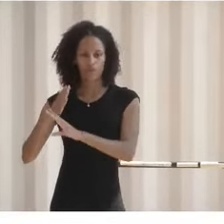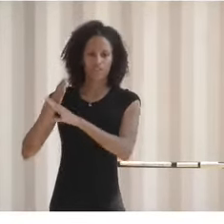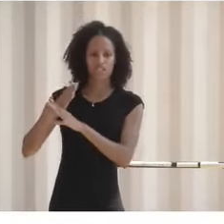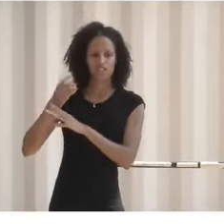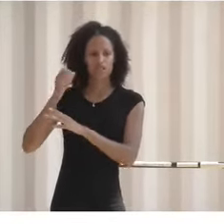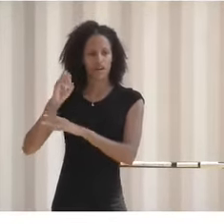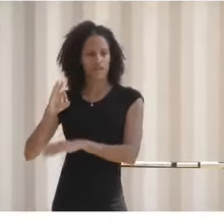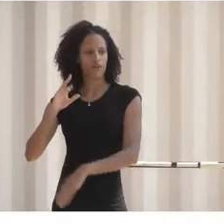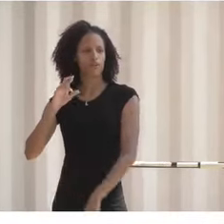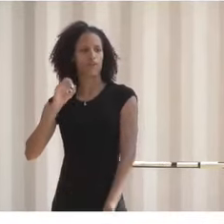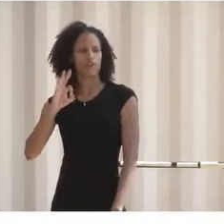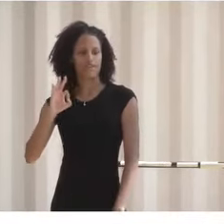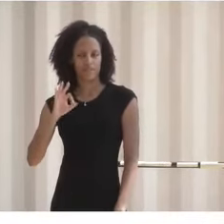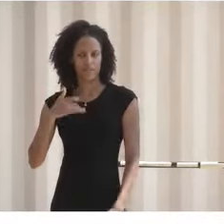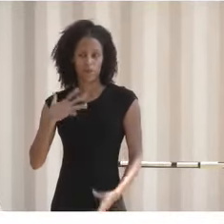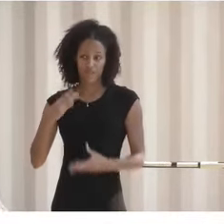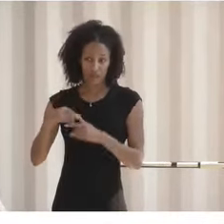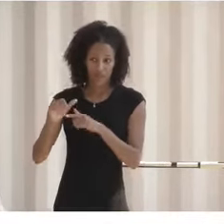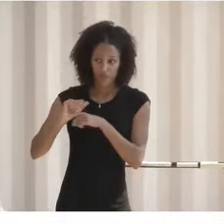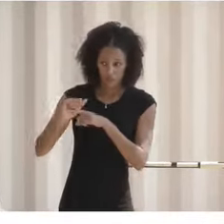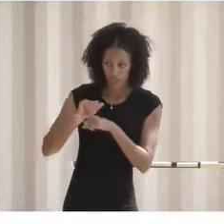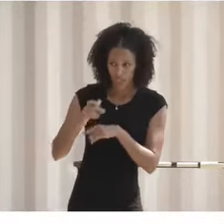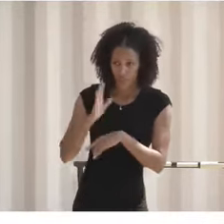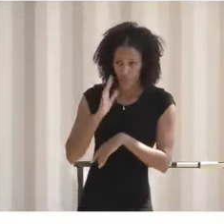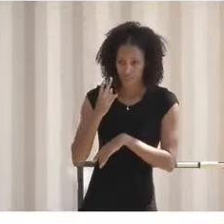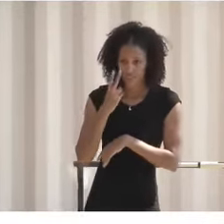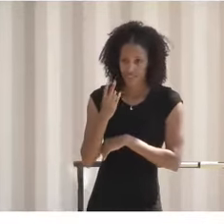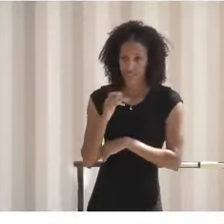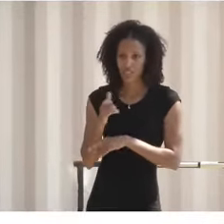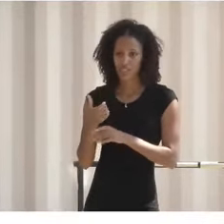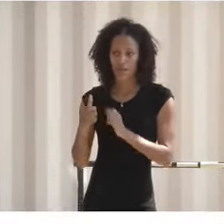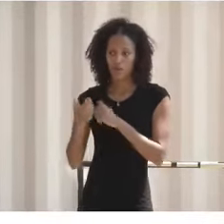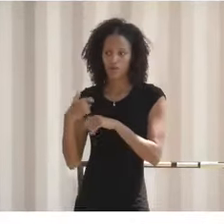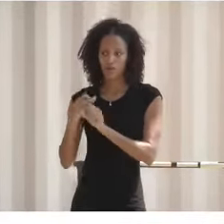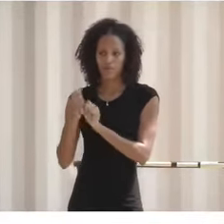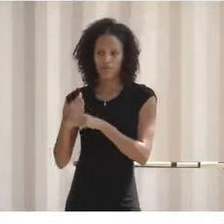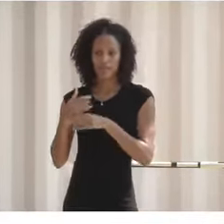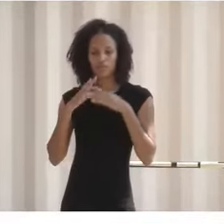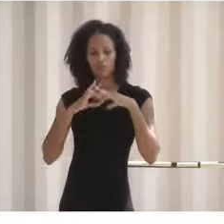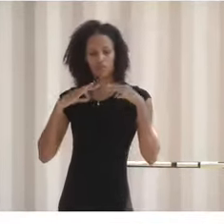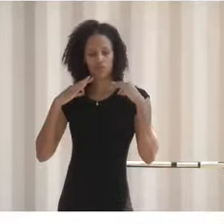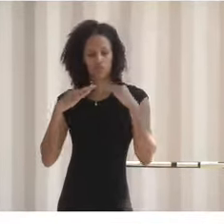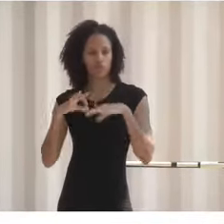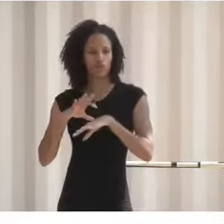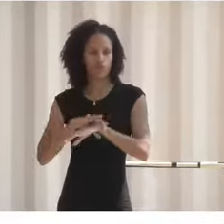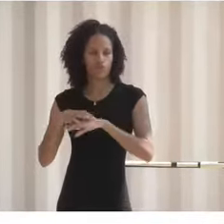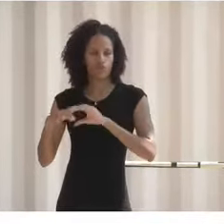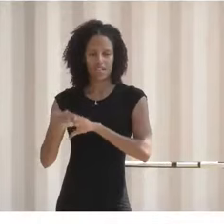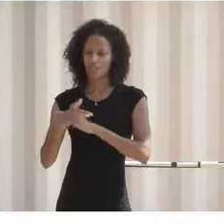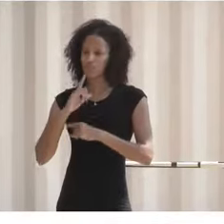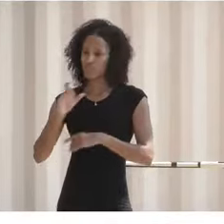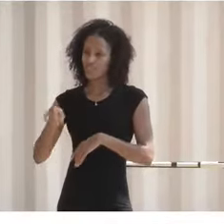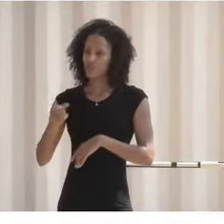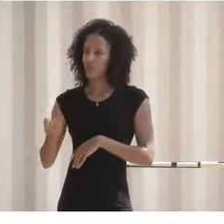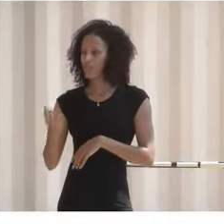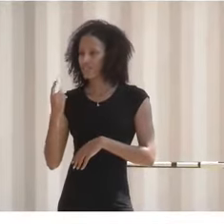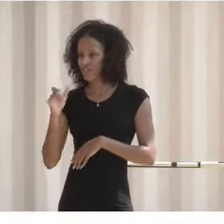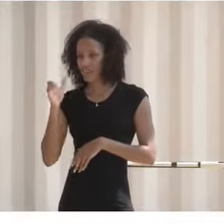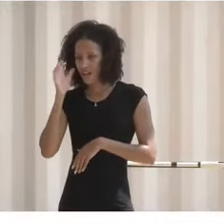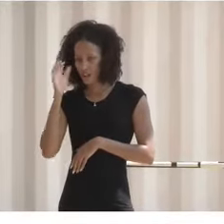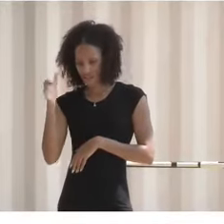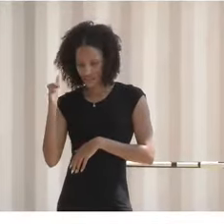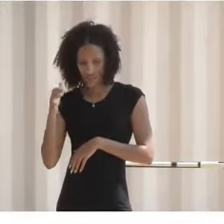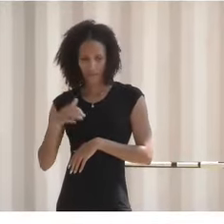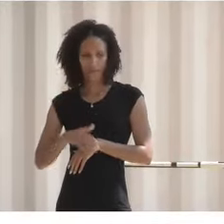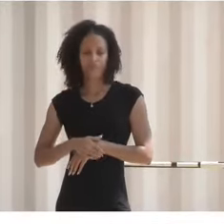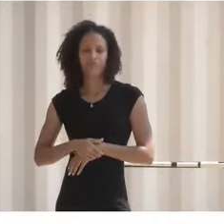the reef. Part of the training they receive, in addition to how to make the jewelry, is to understand that aspect. And then they're